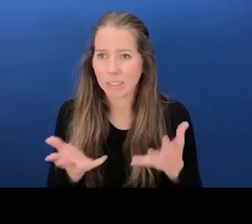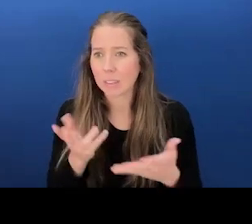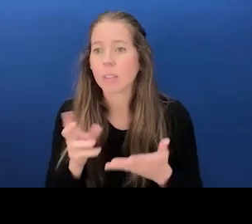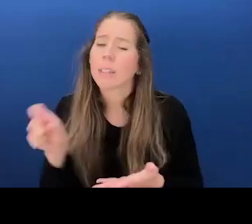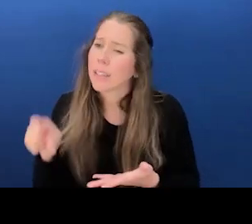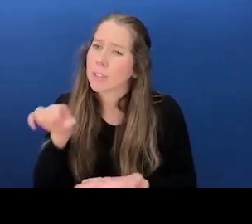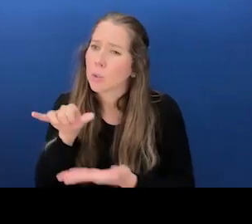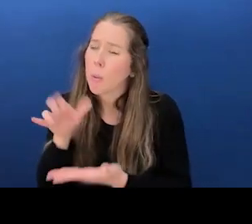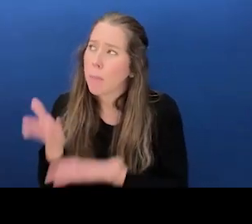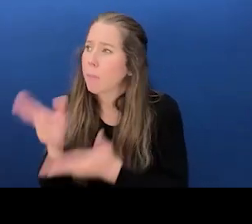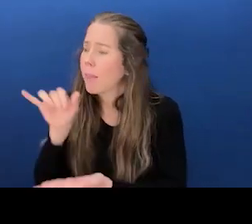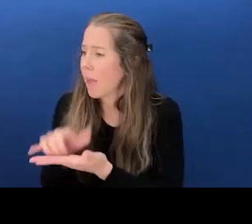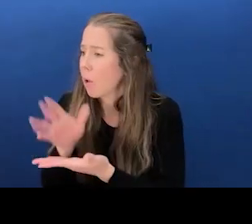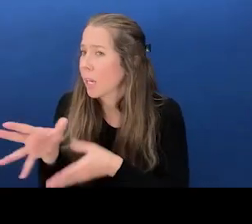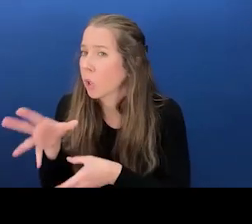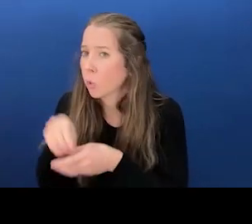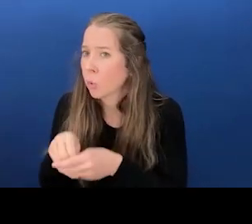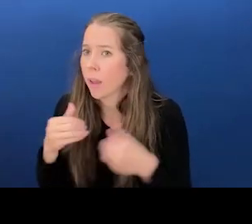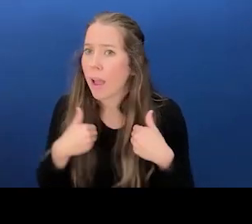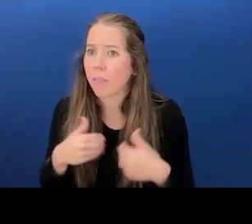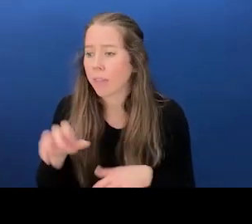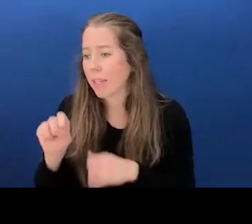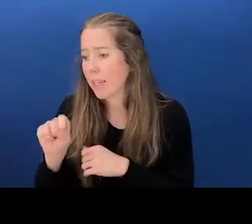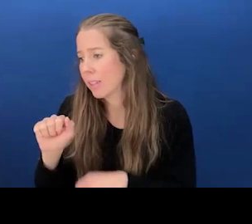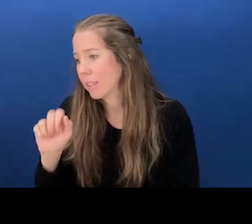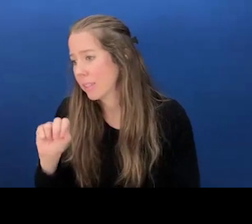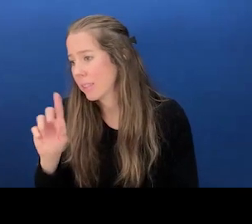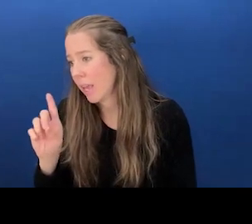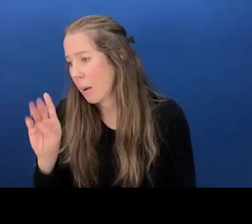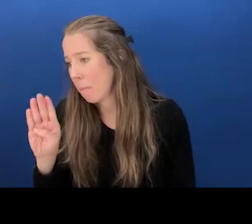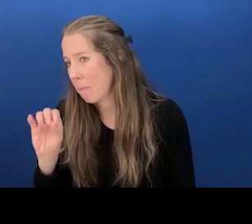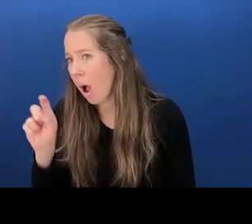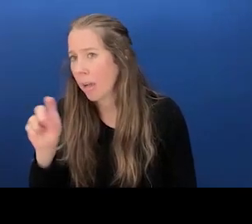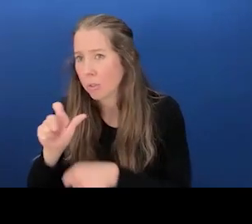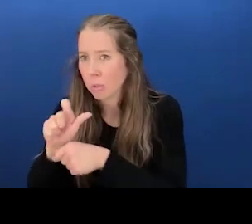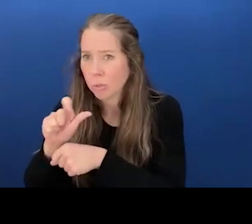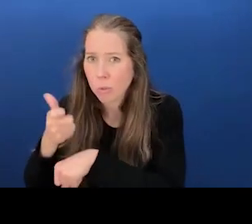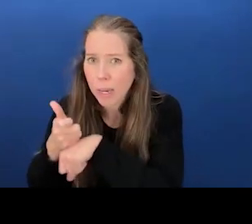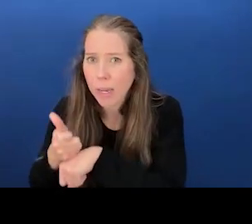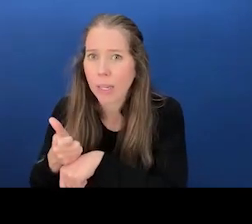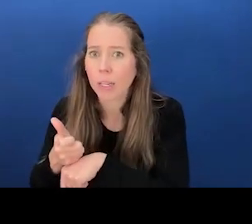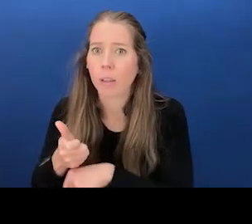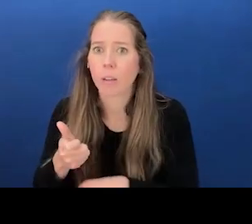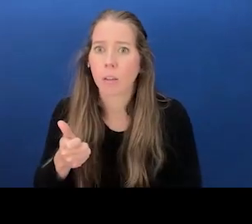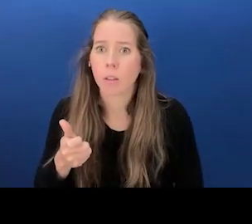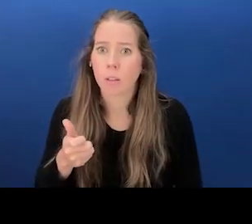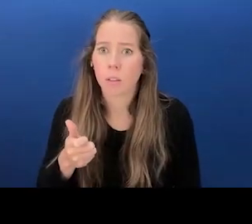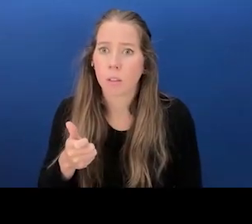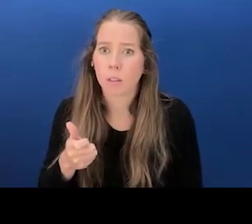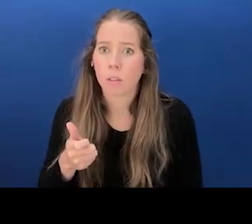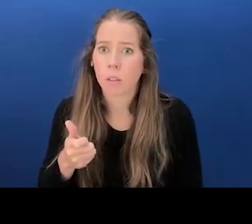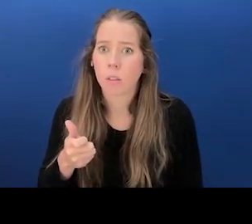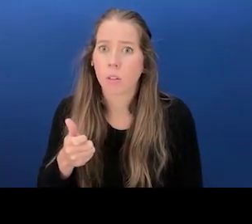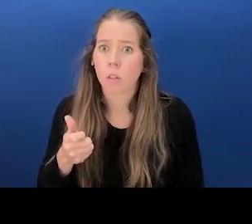would probably include, having some sandboxes created, putting, what I did was put some of my